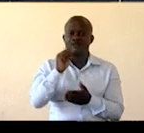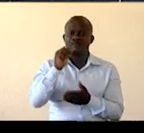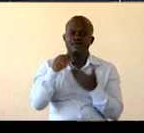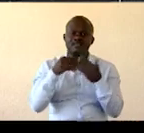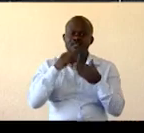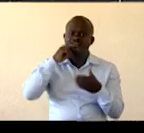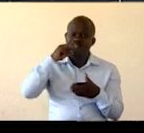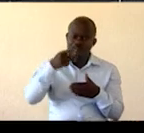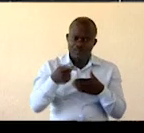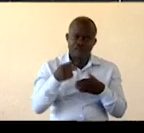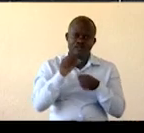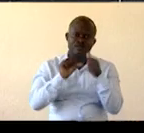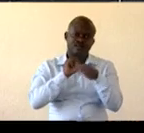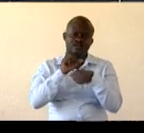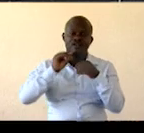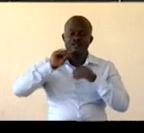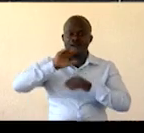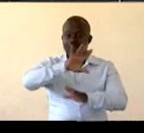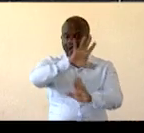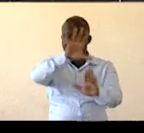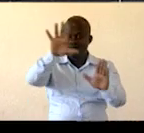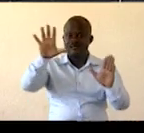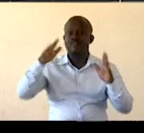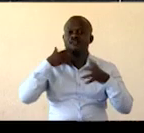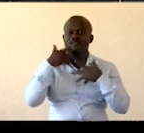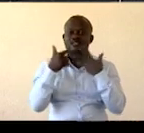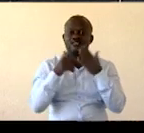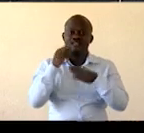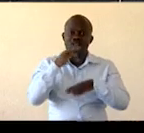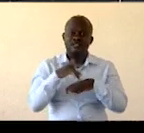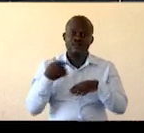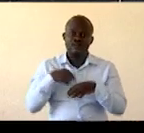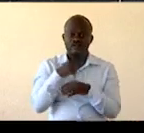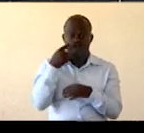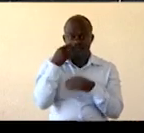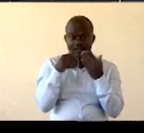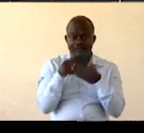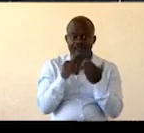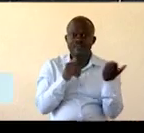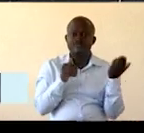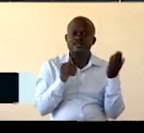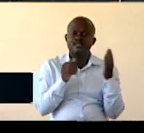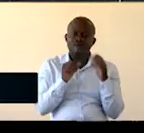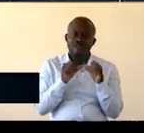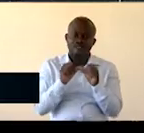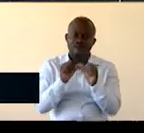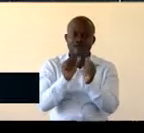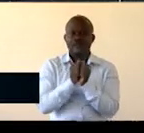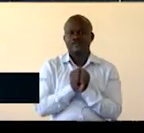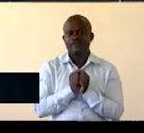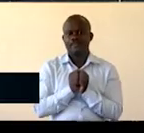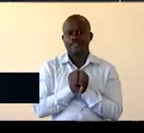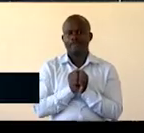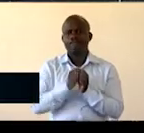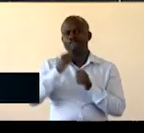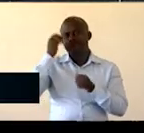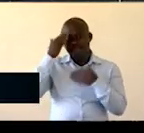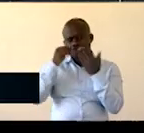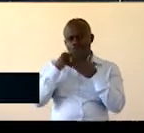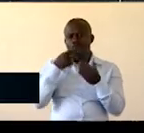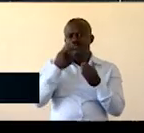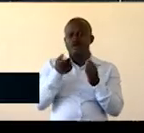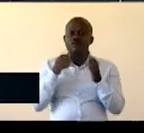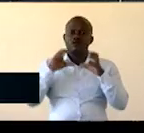responding towards light. In this sense, we say light is the stimulus. While